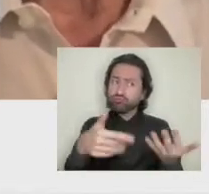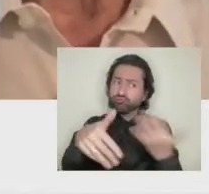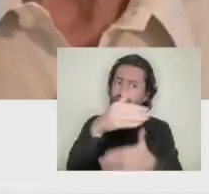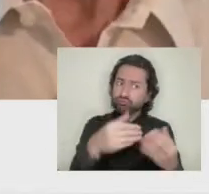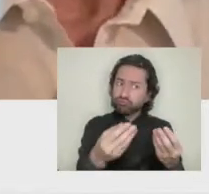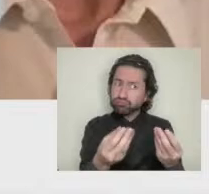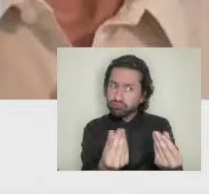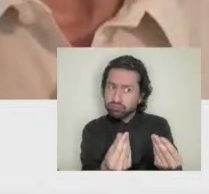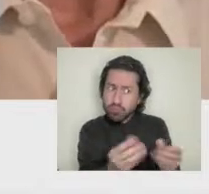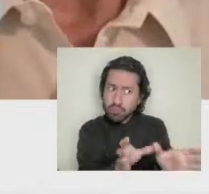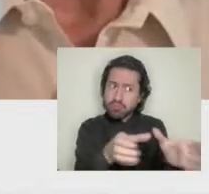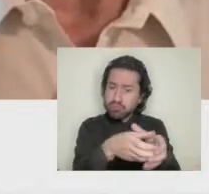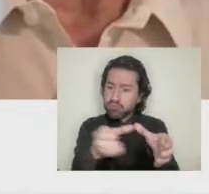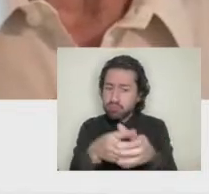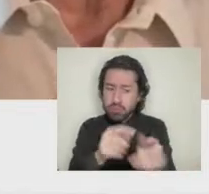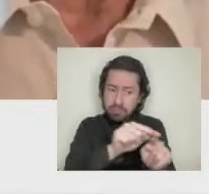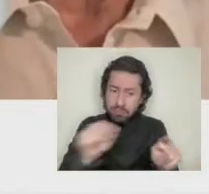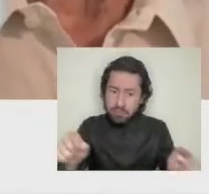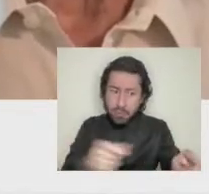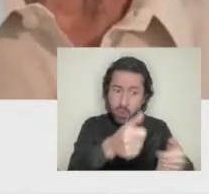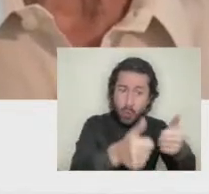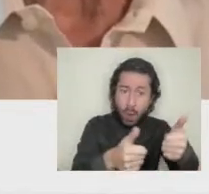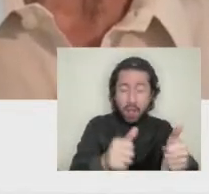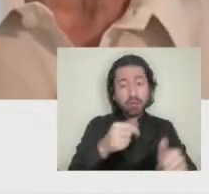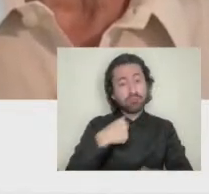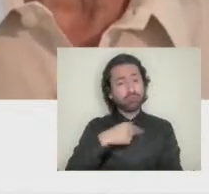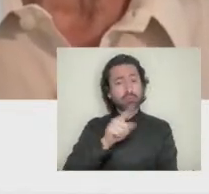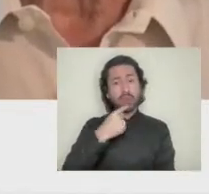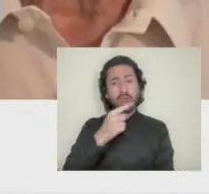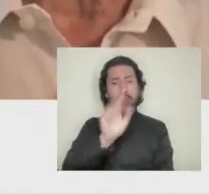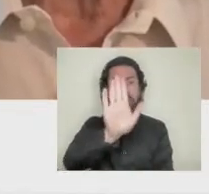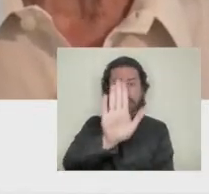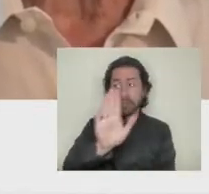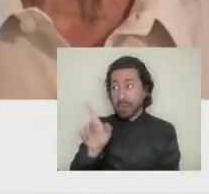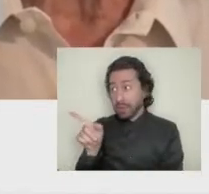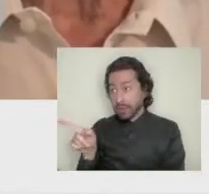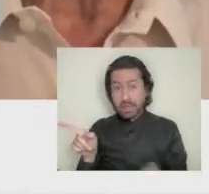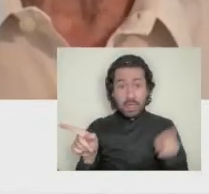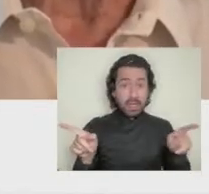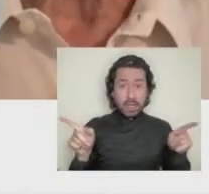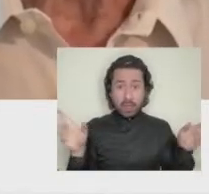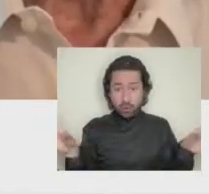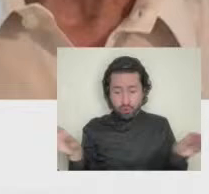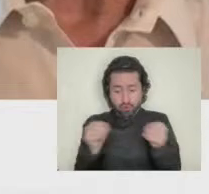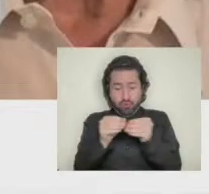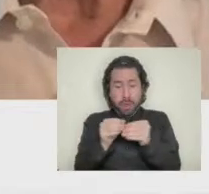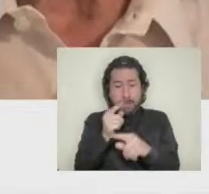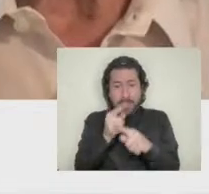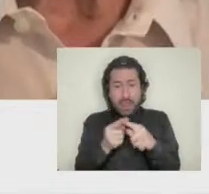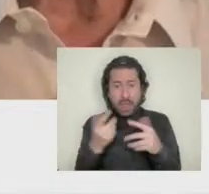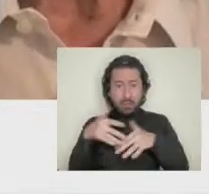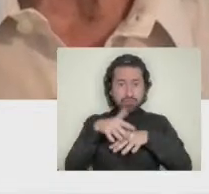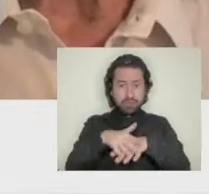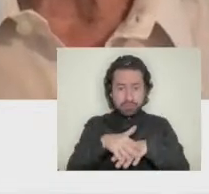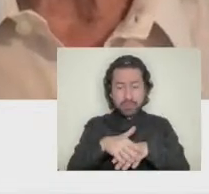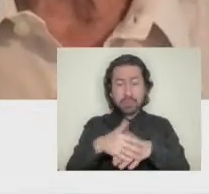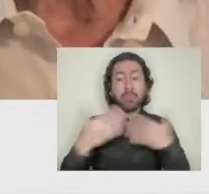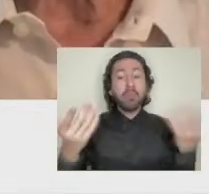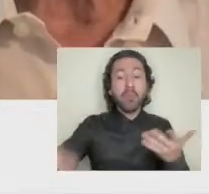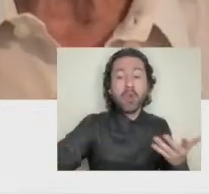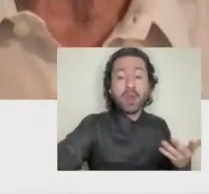combine them, have universalist policies with effort proportionate to need. So if this is the